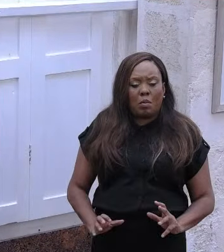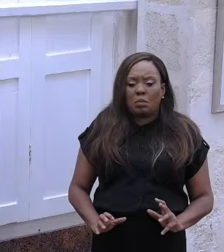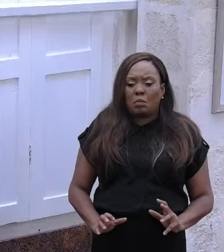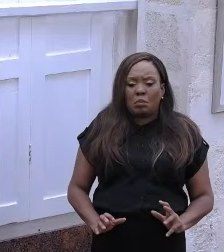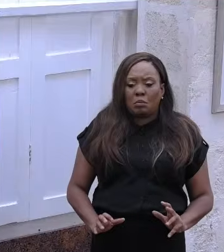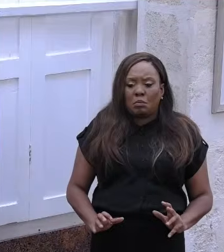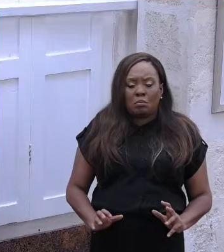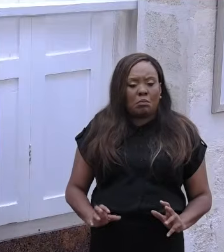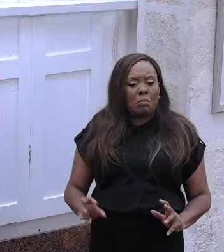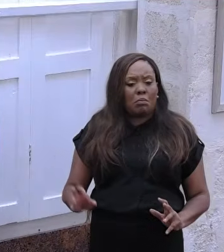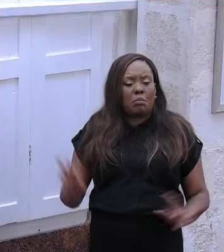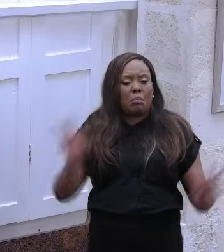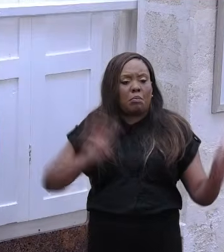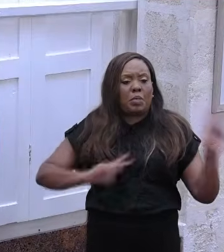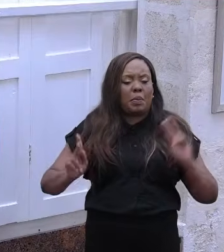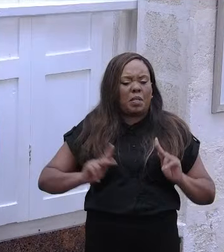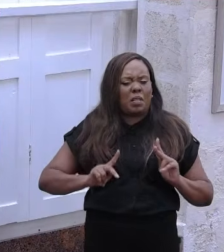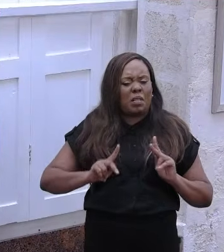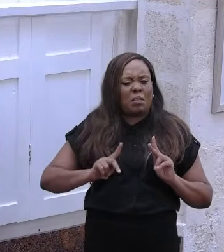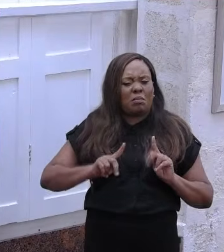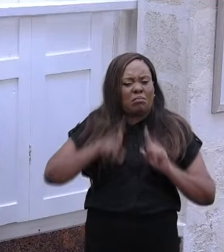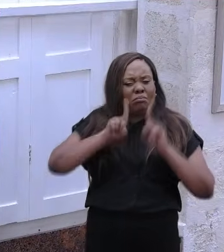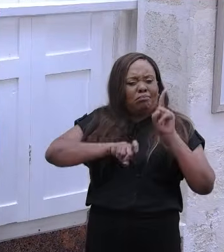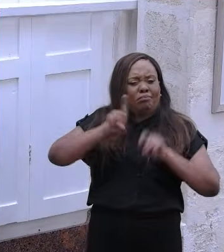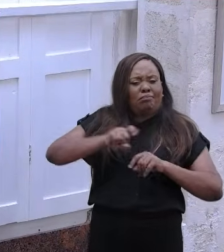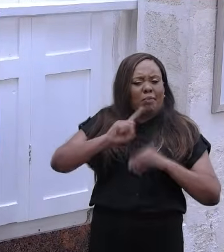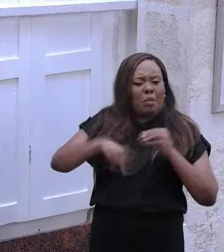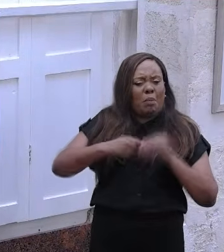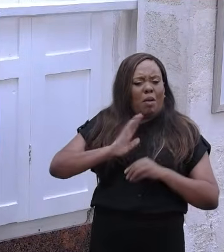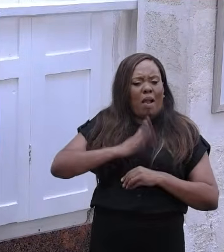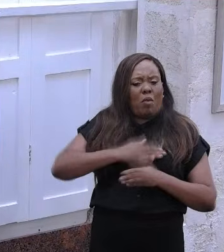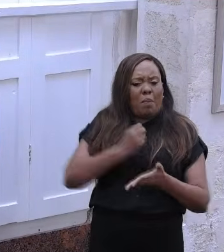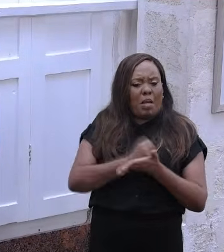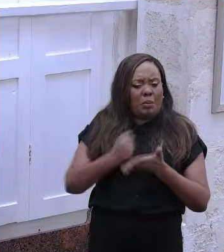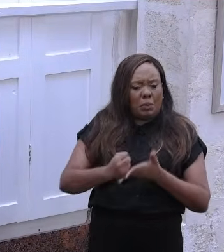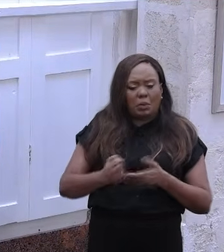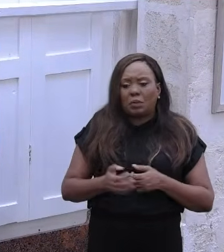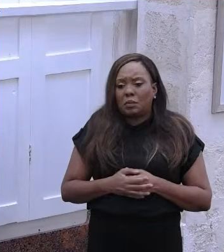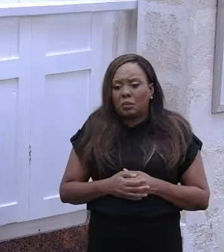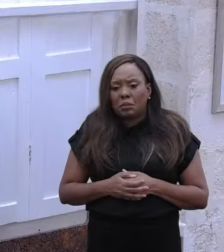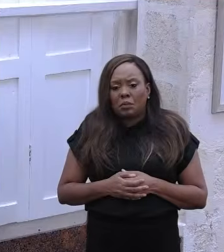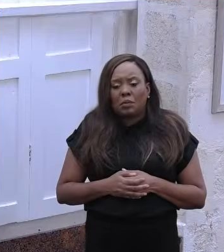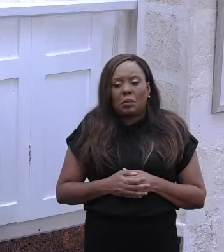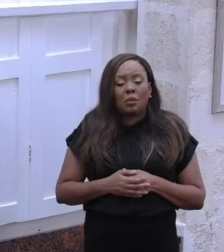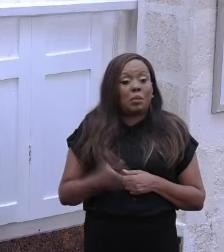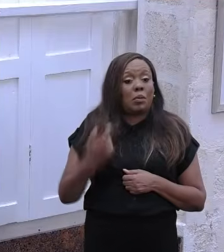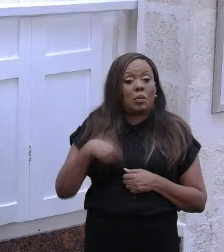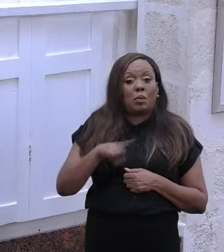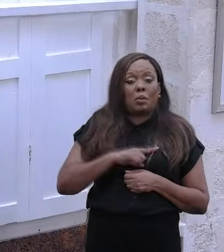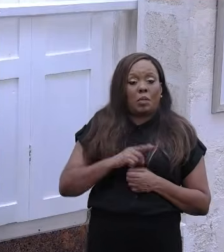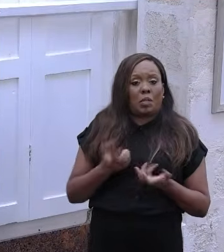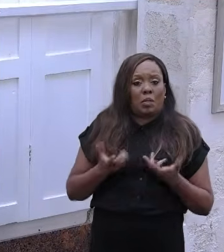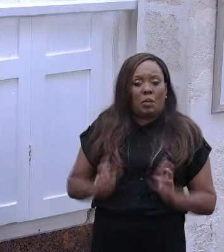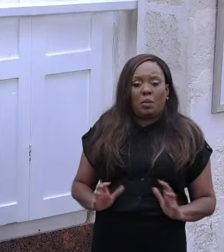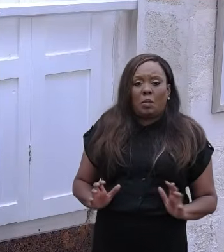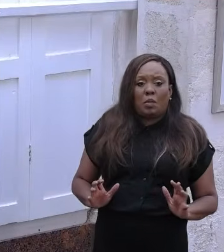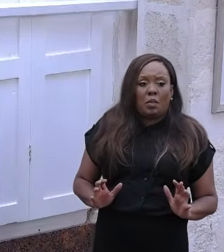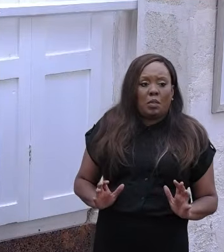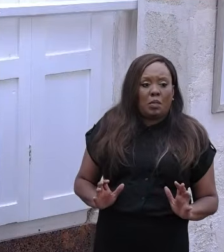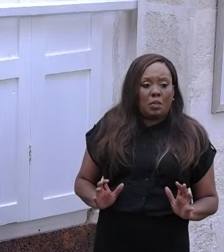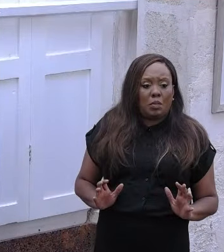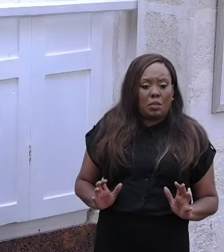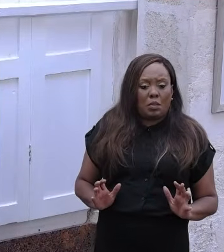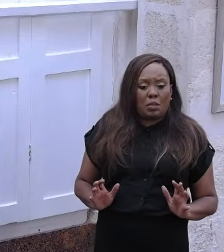to avoiding the traps and the dangers of the citizenship